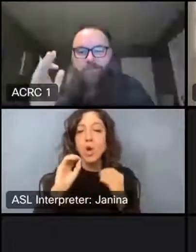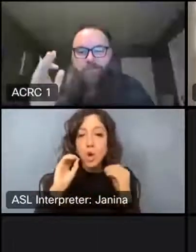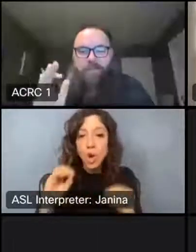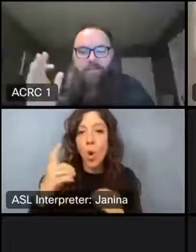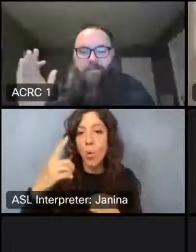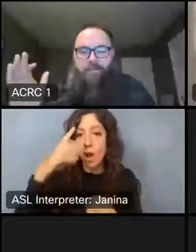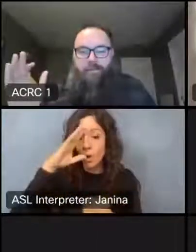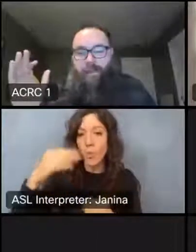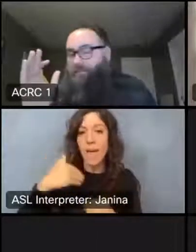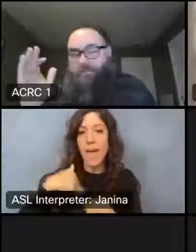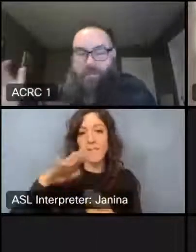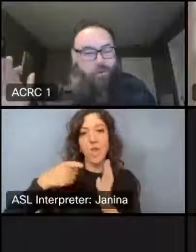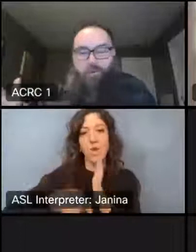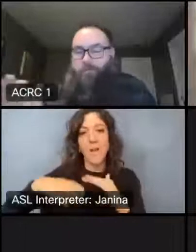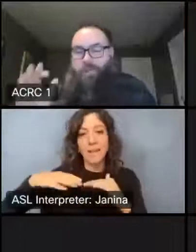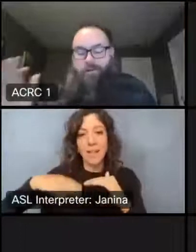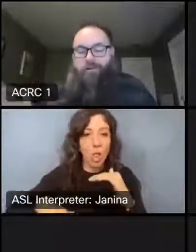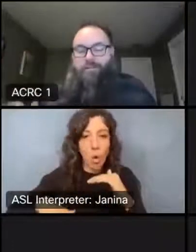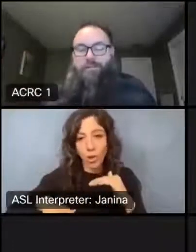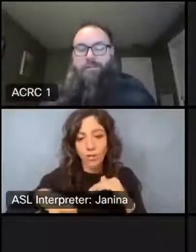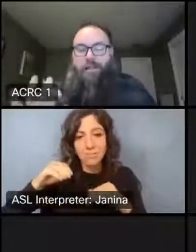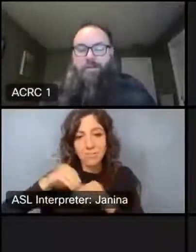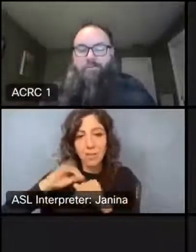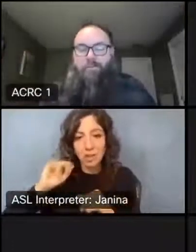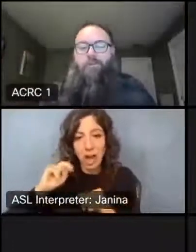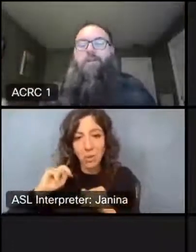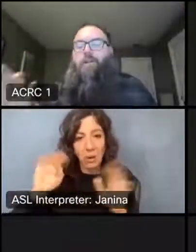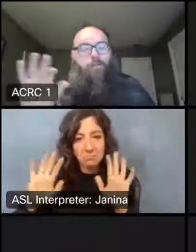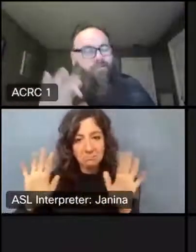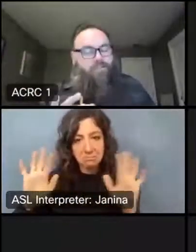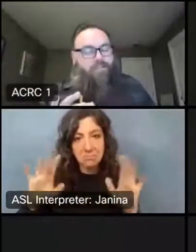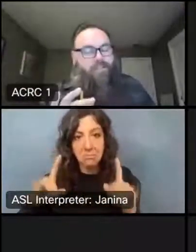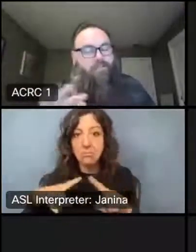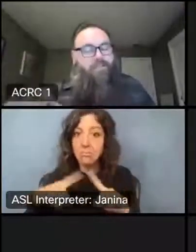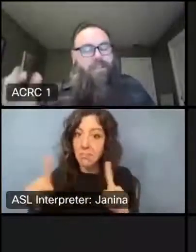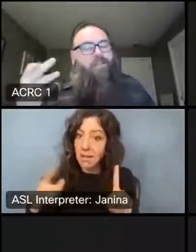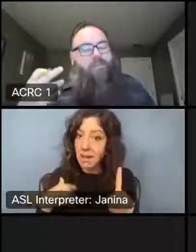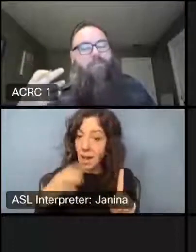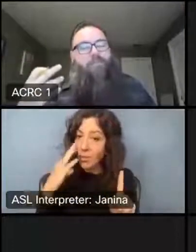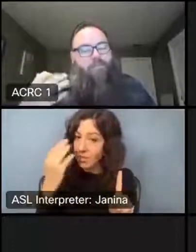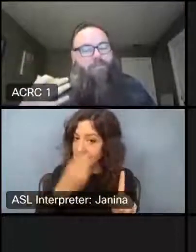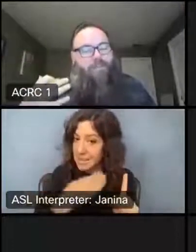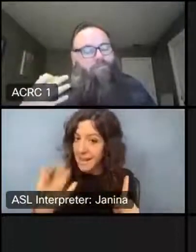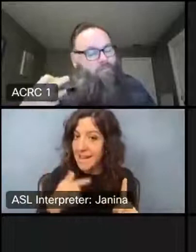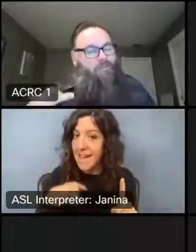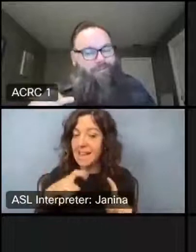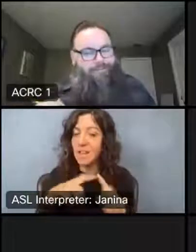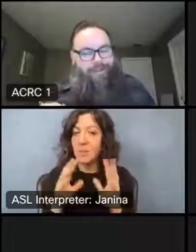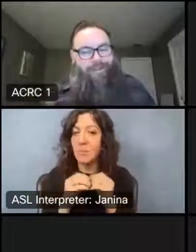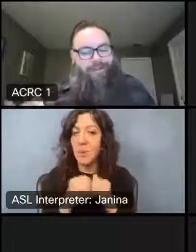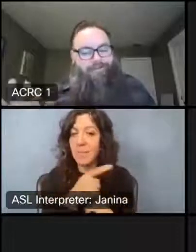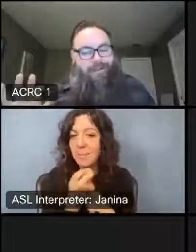of the next, as of January when that occurs. However, I will just say to folks, I need to meet with him a little bit